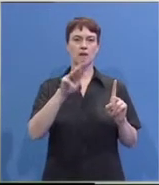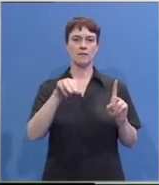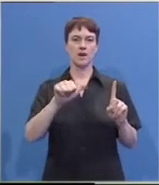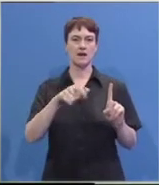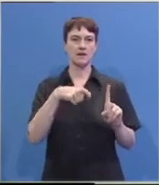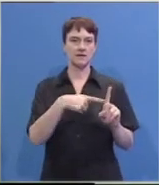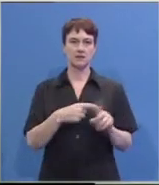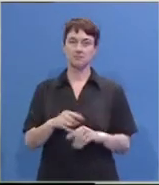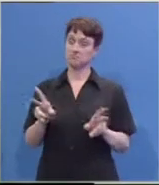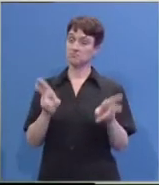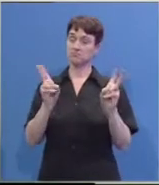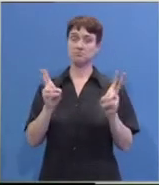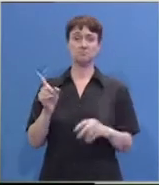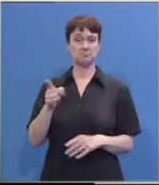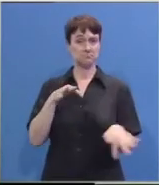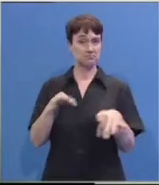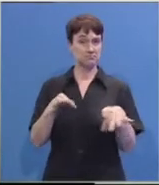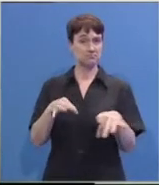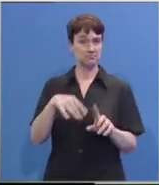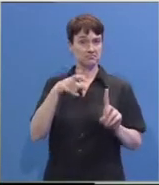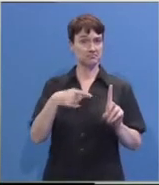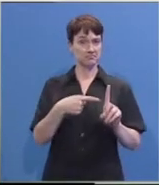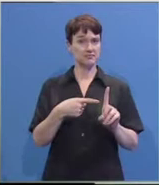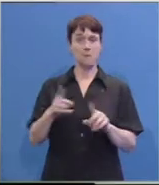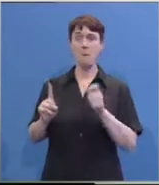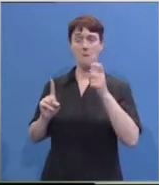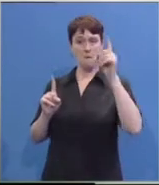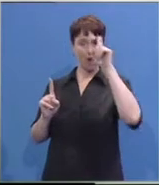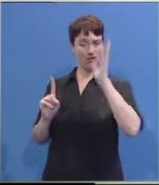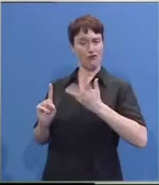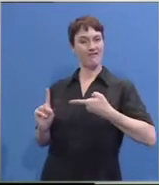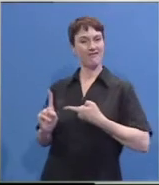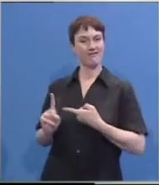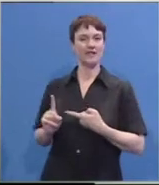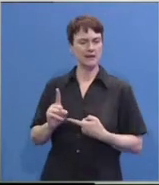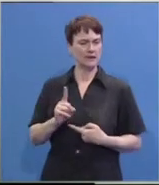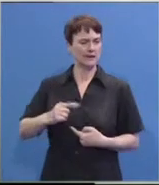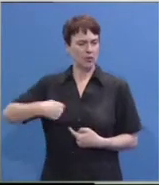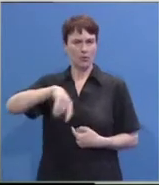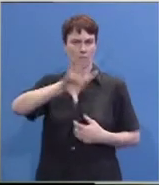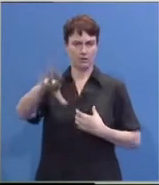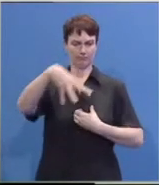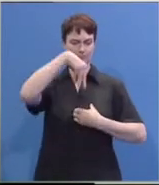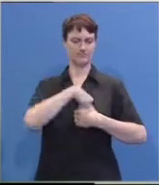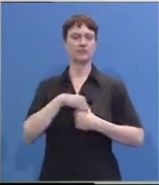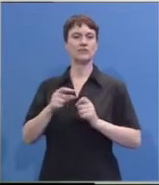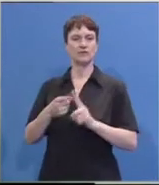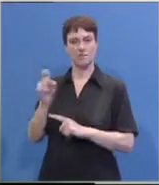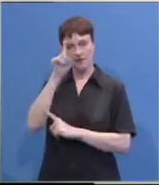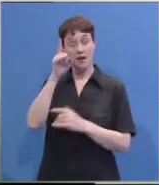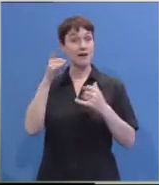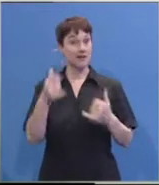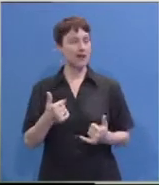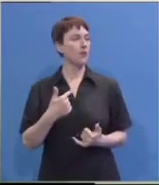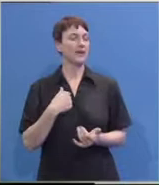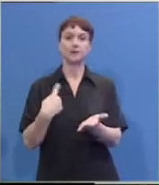befitting quote that describes Madiba, his connection to all South Africans, which is deeply entrenched within all of us. Now, we